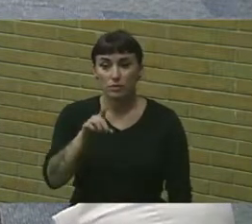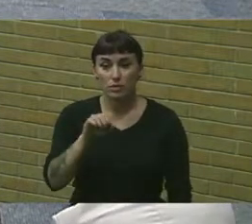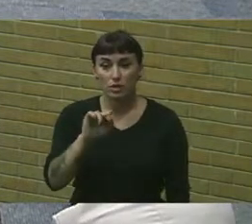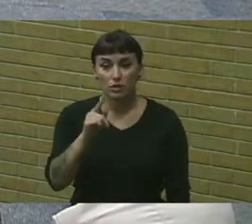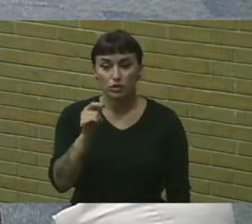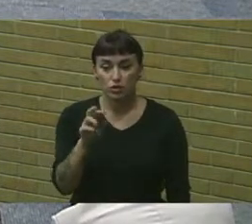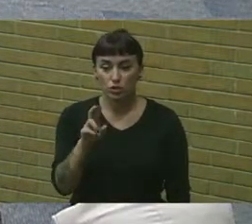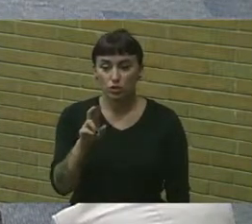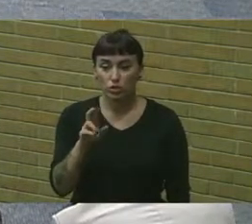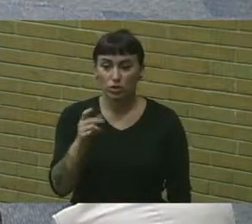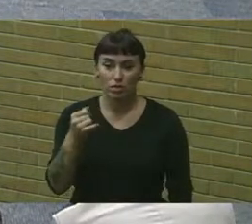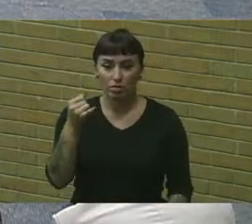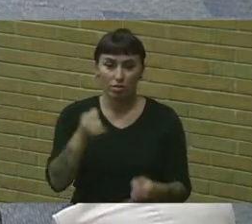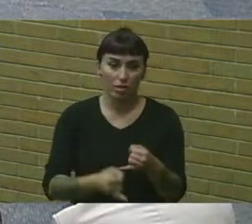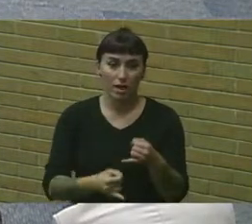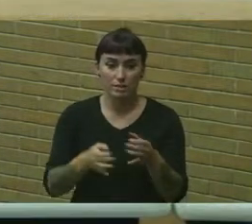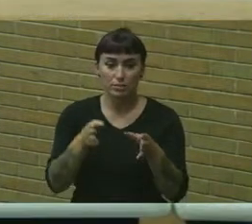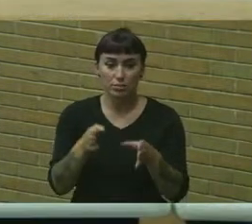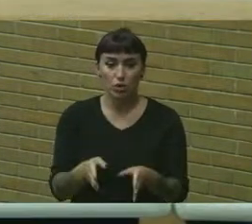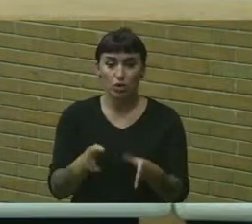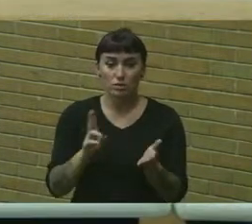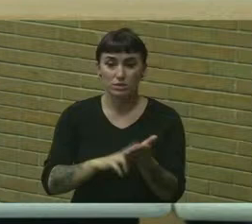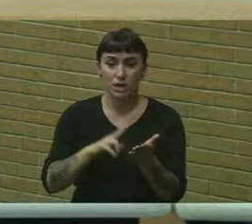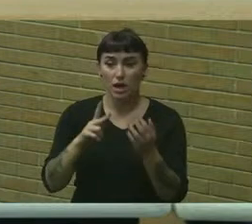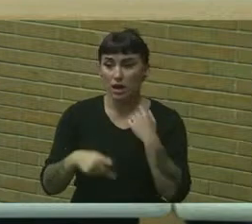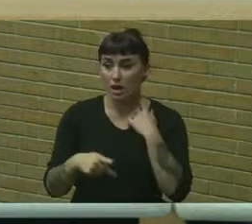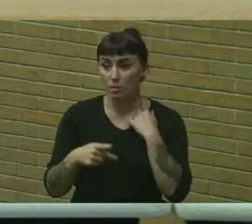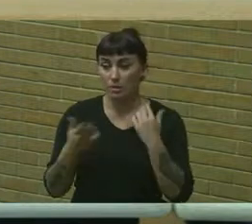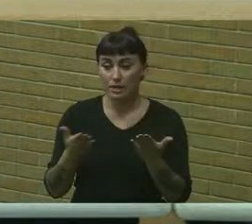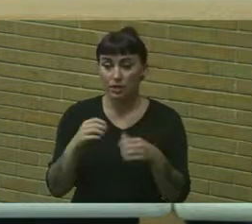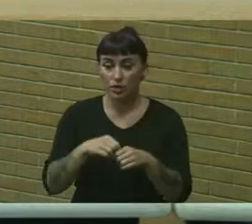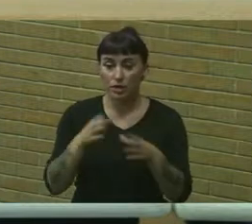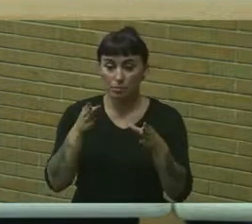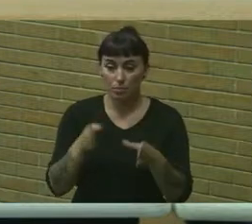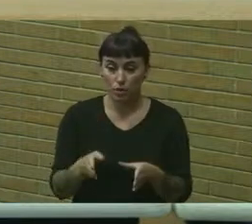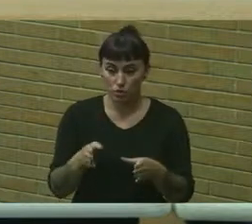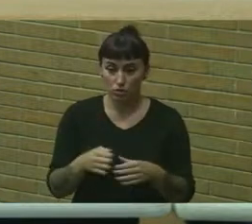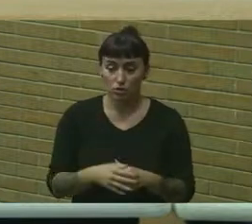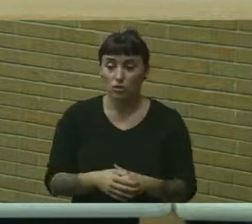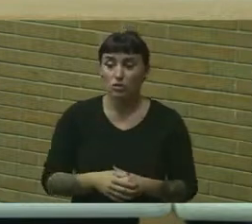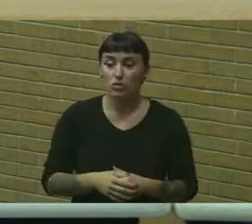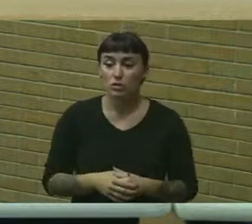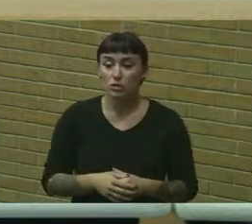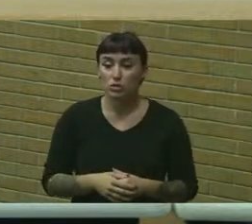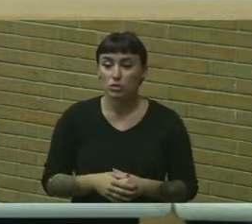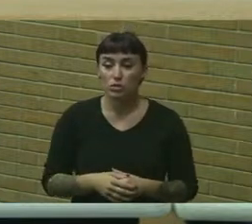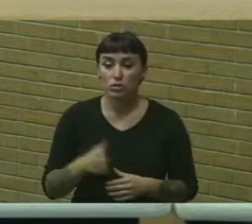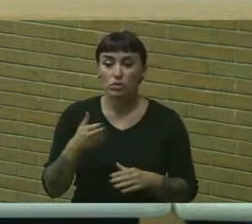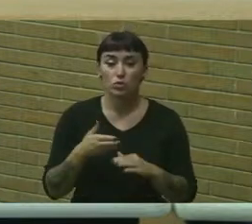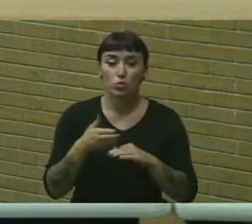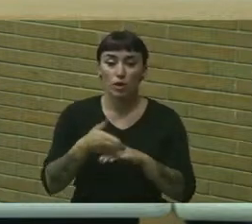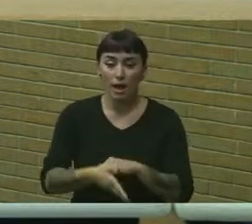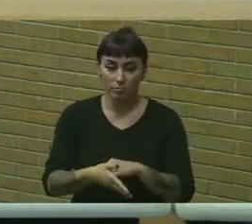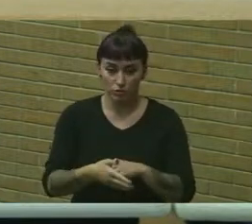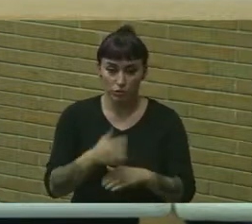Mr. Dollinger is the last person signed up here in person, so we will,